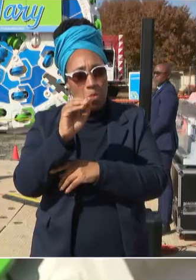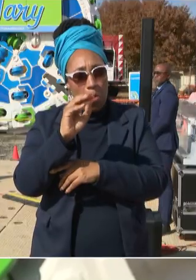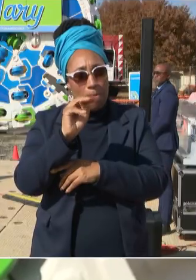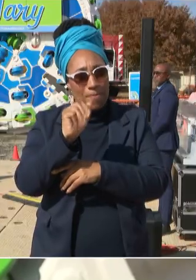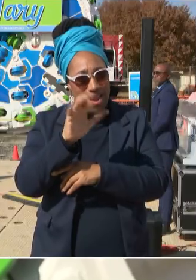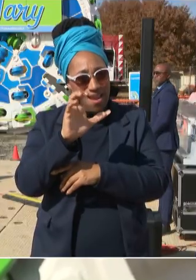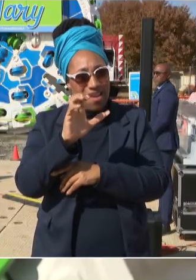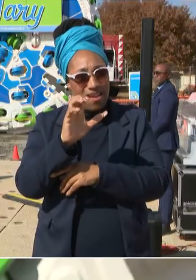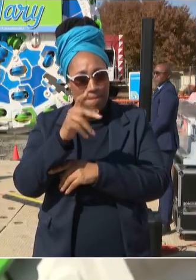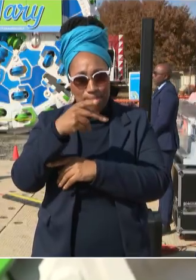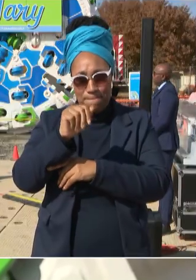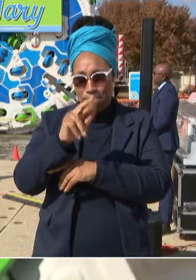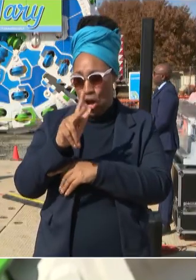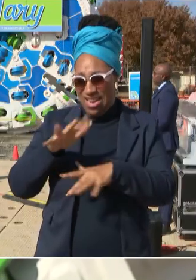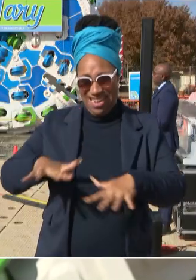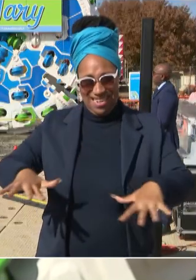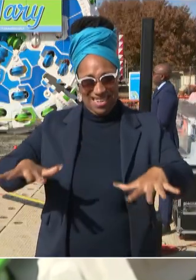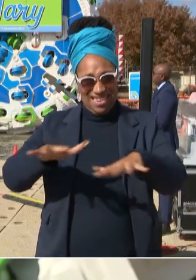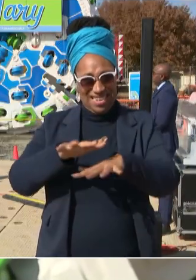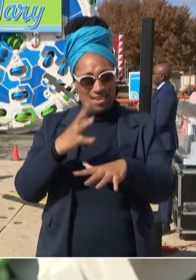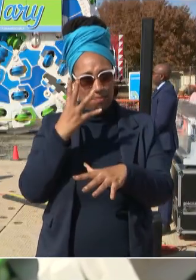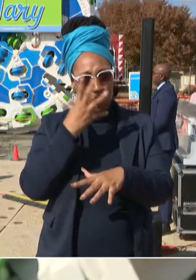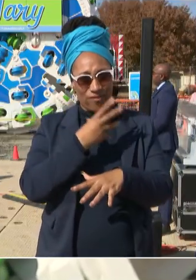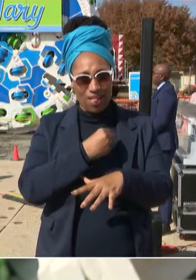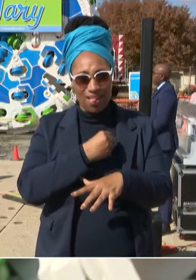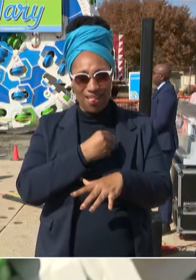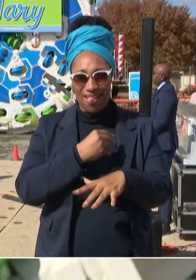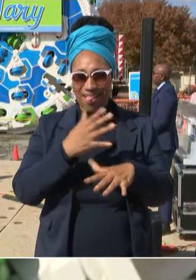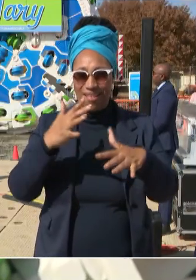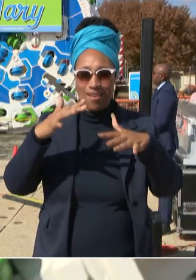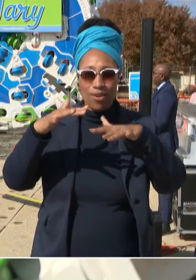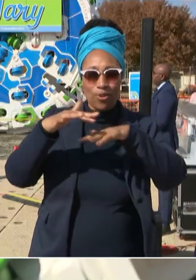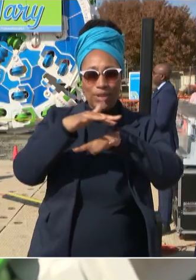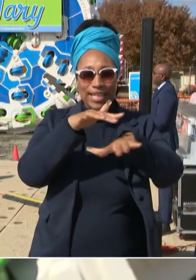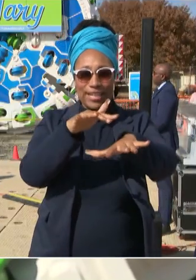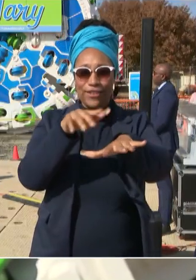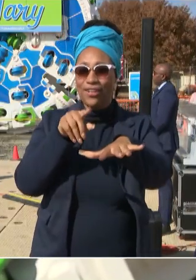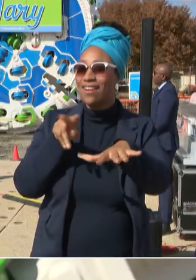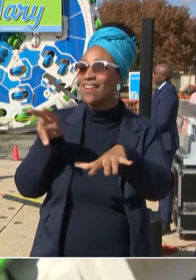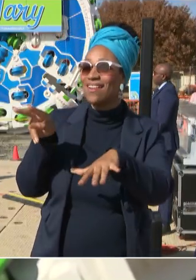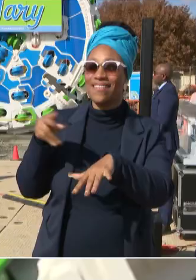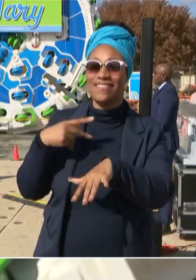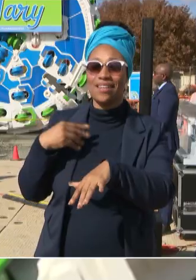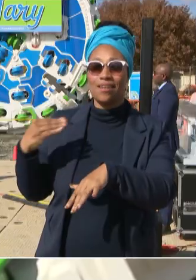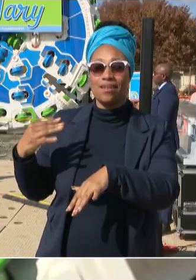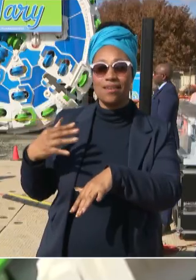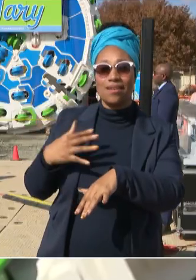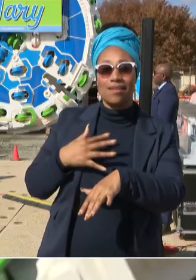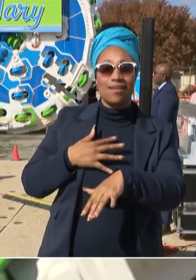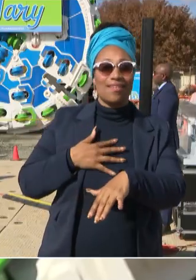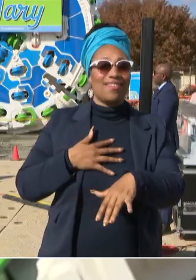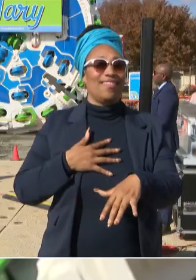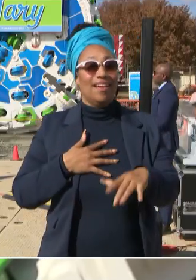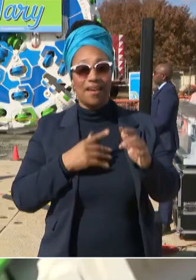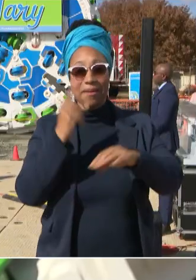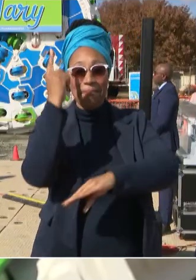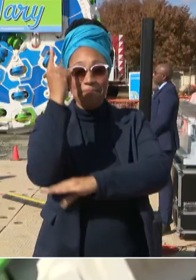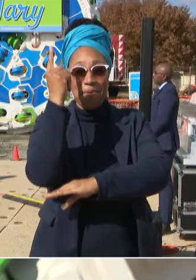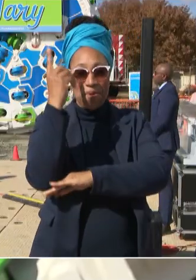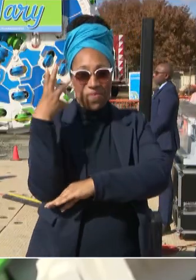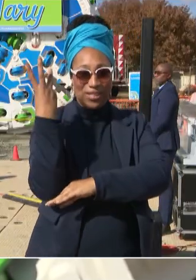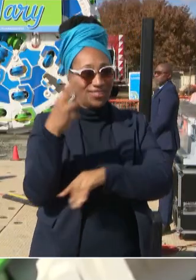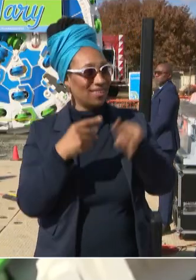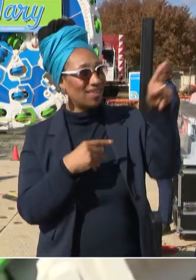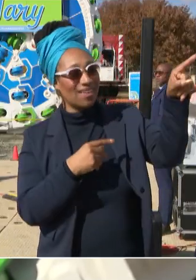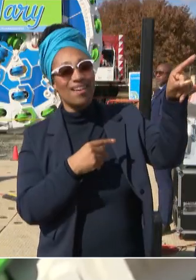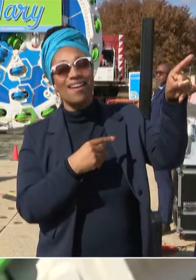banks of the Potomac River near monument, walking and biking trails. So